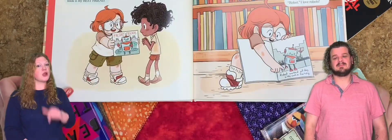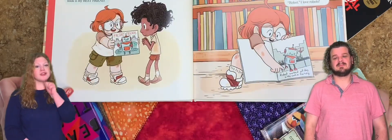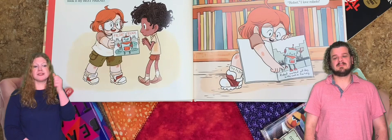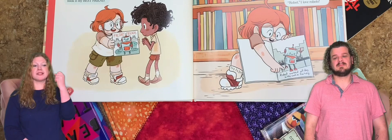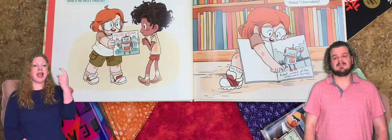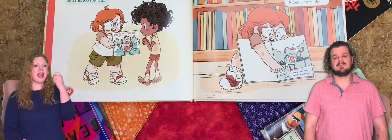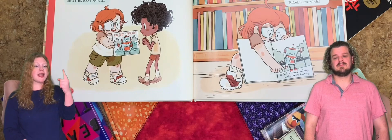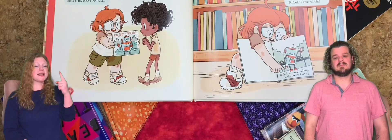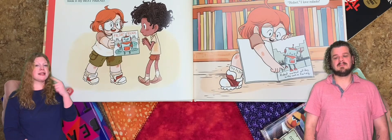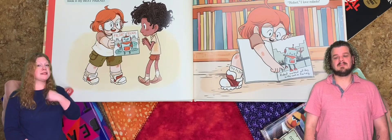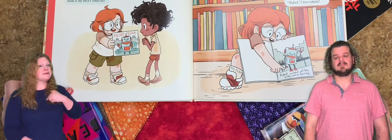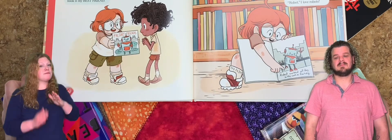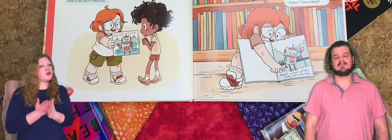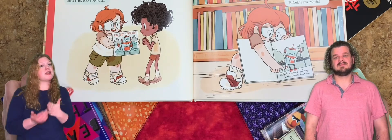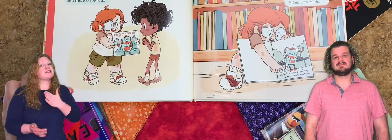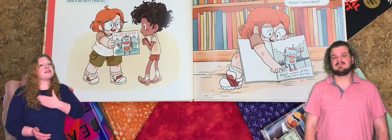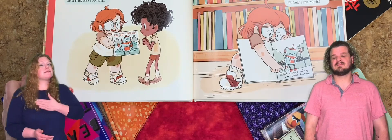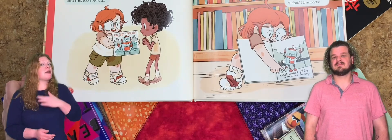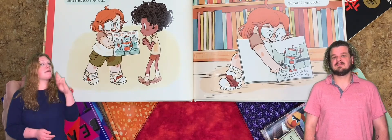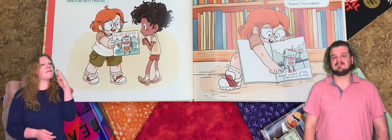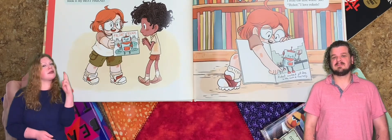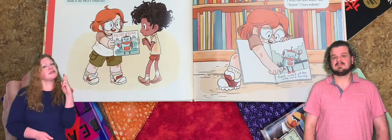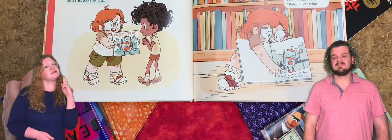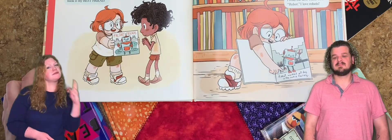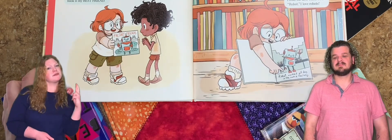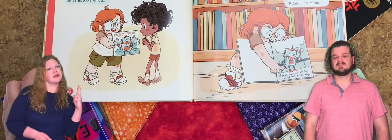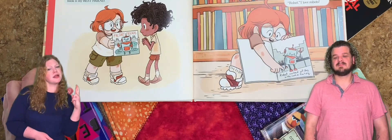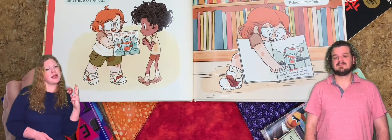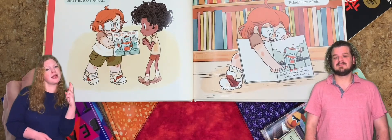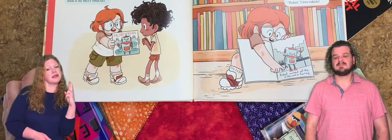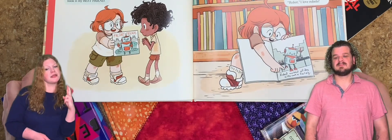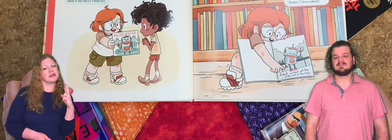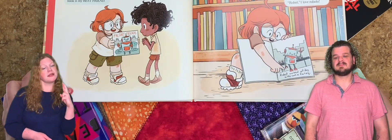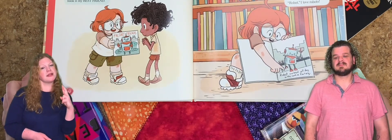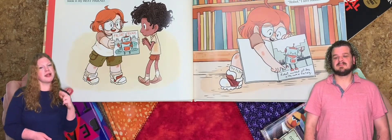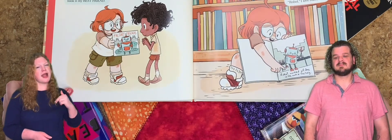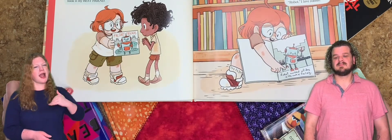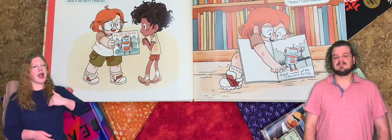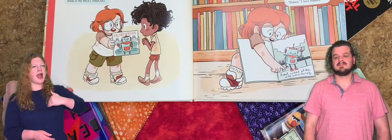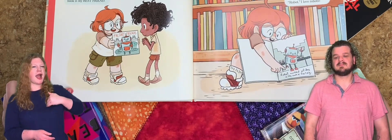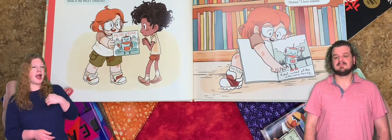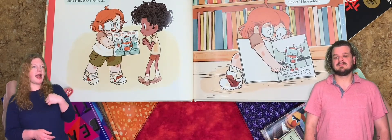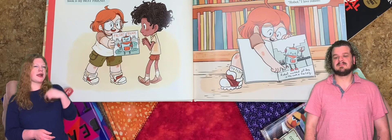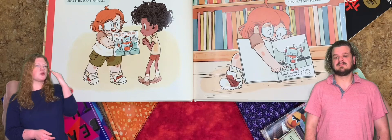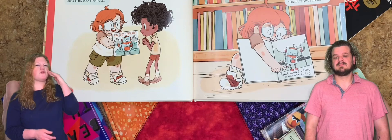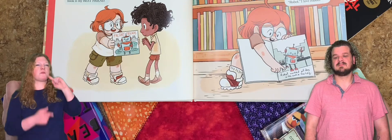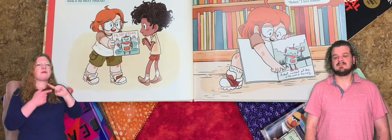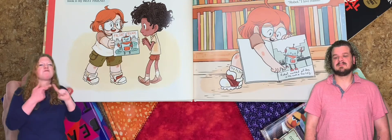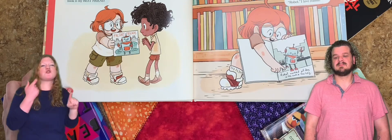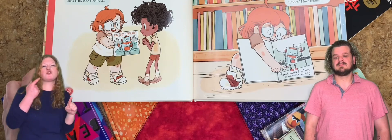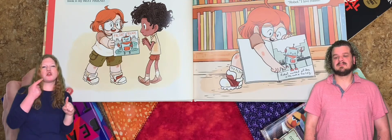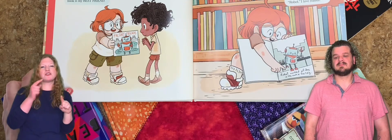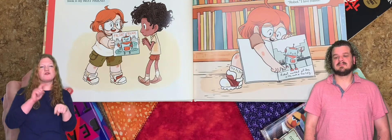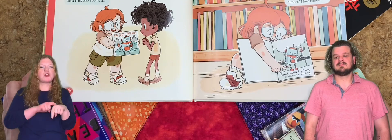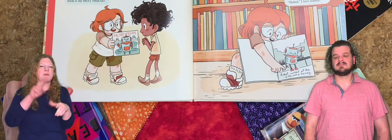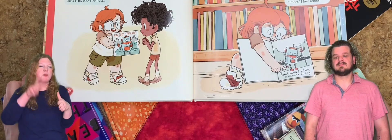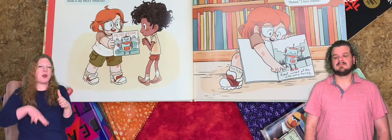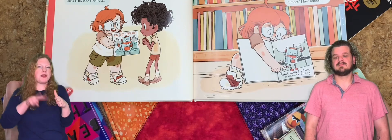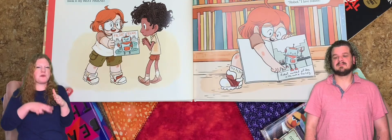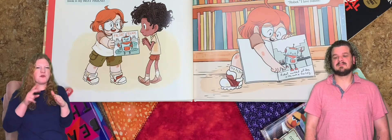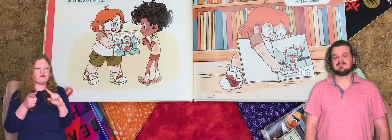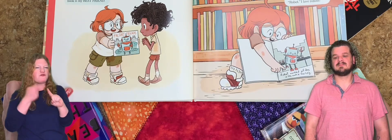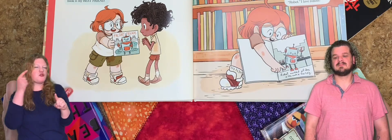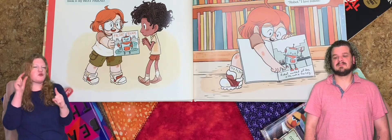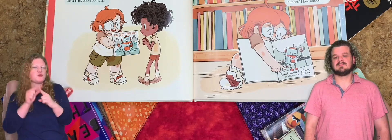You don't understand. This book is my best friend. I knew from the first time I read the